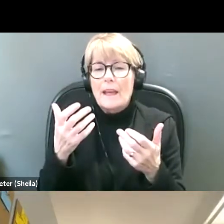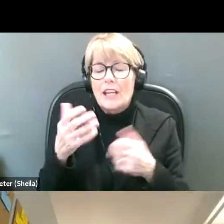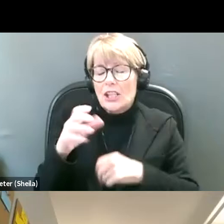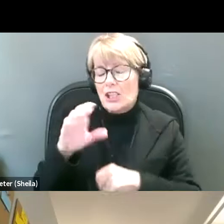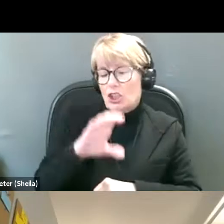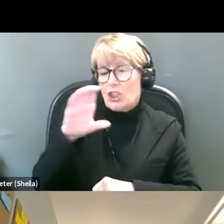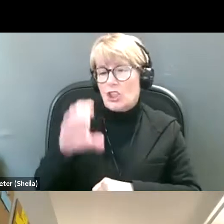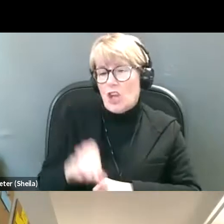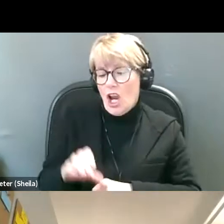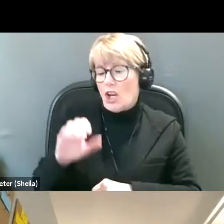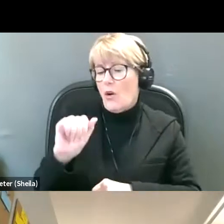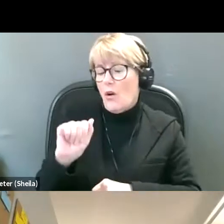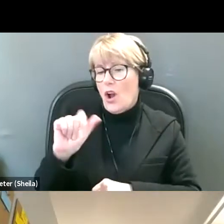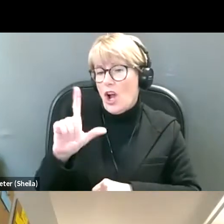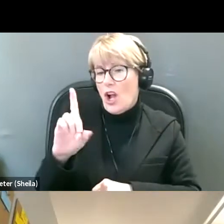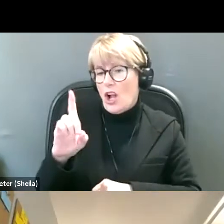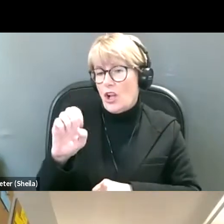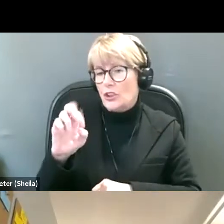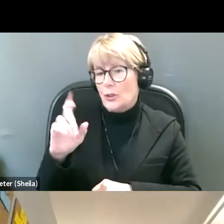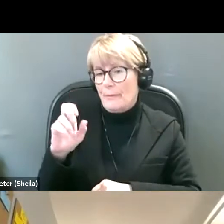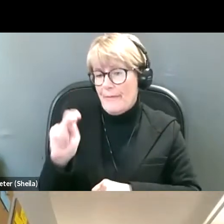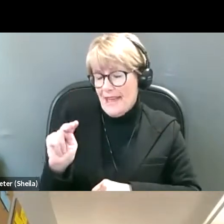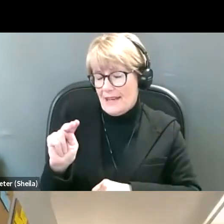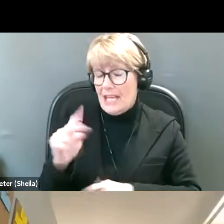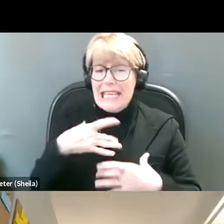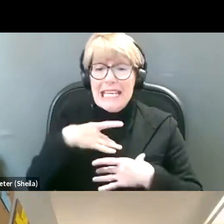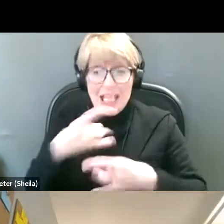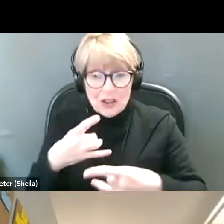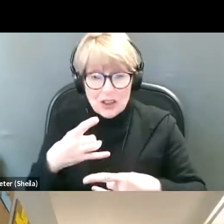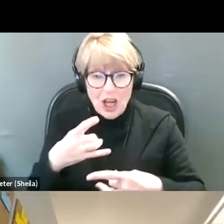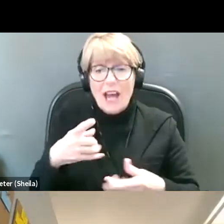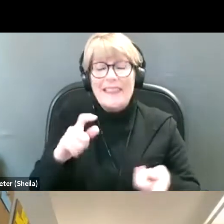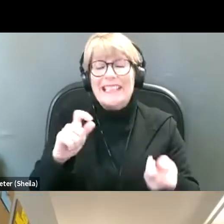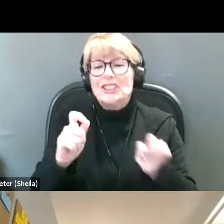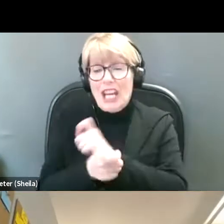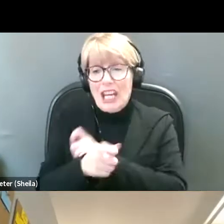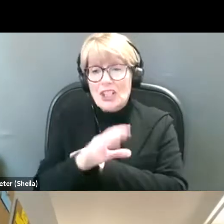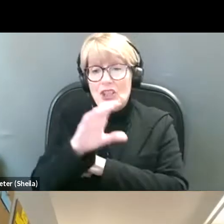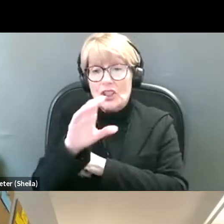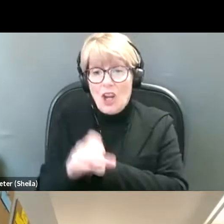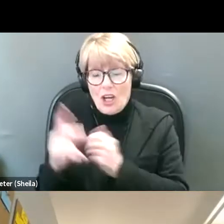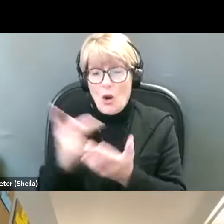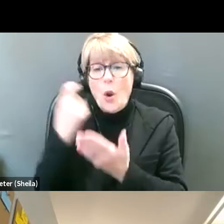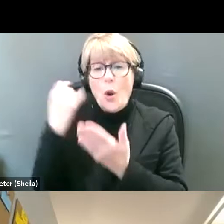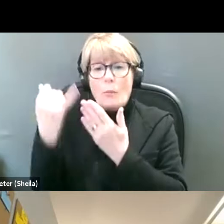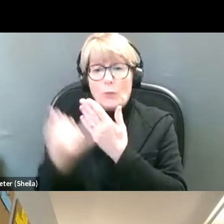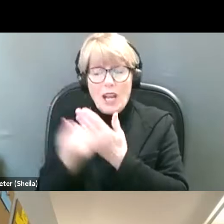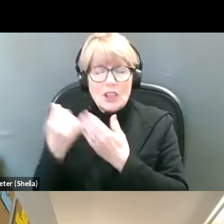the Change Illinois project, whether they are for or against it?